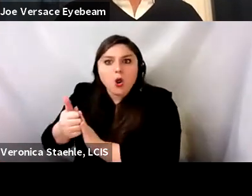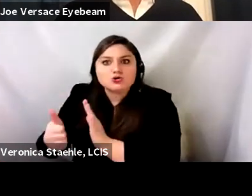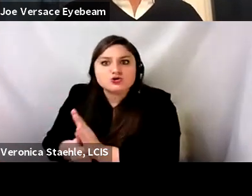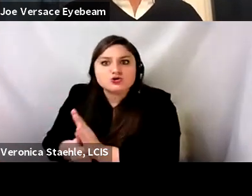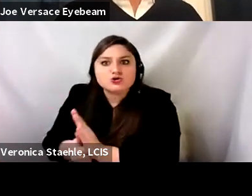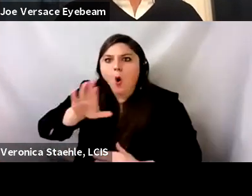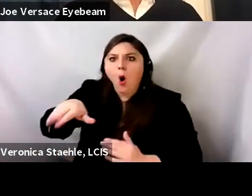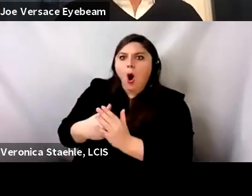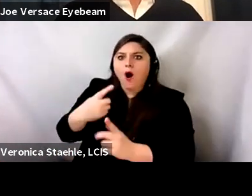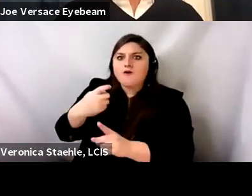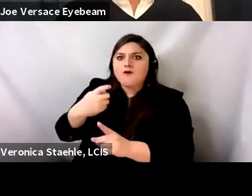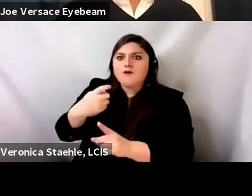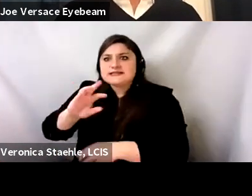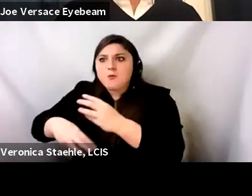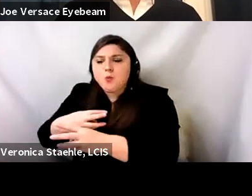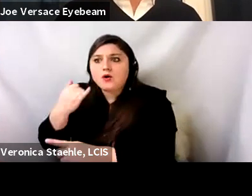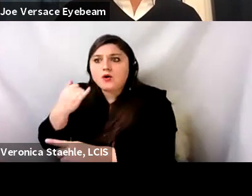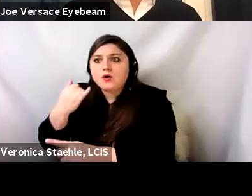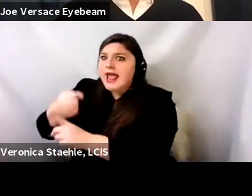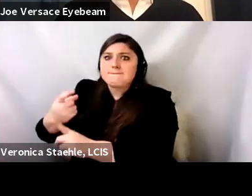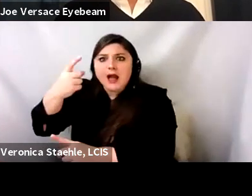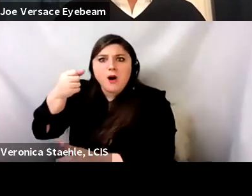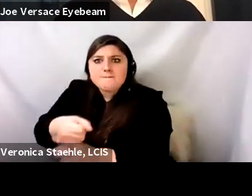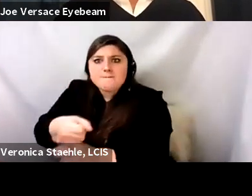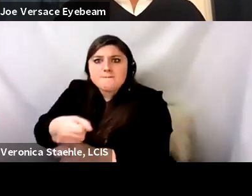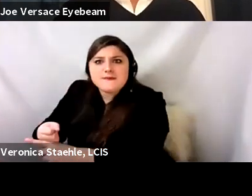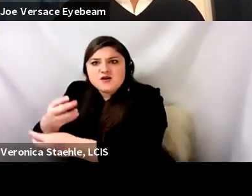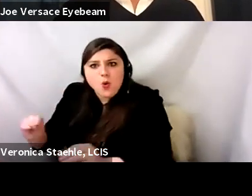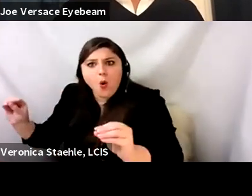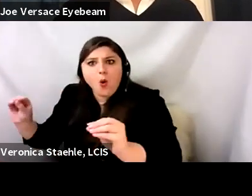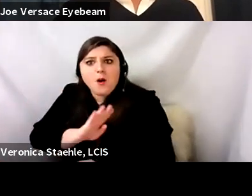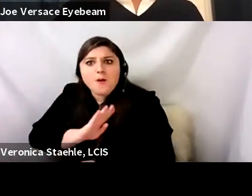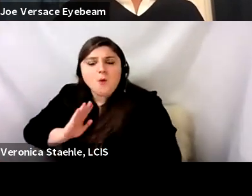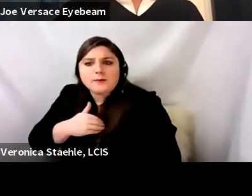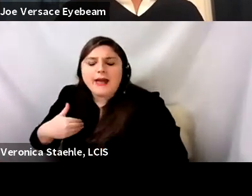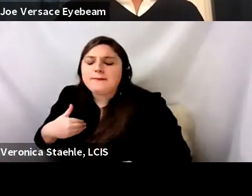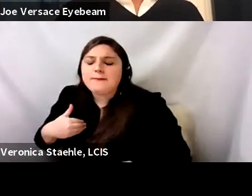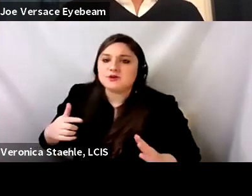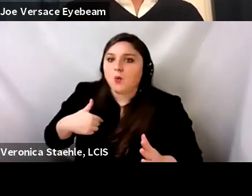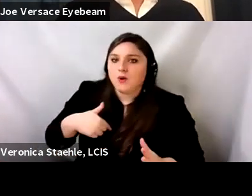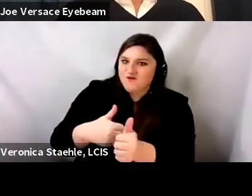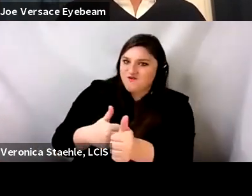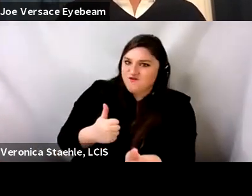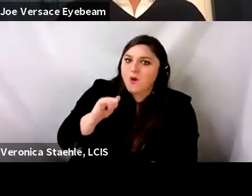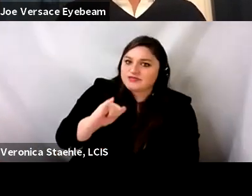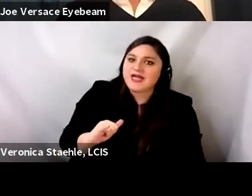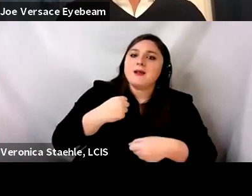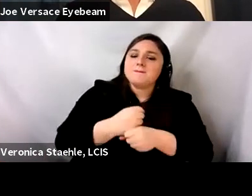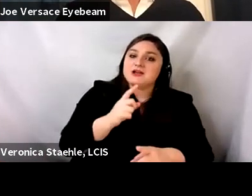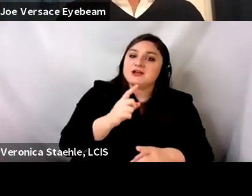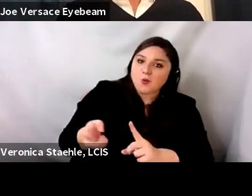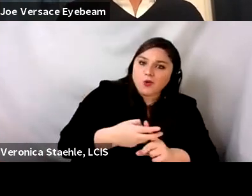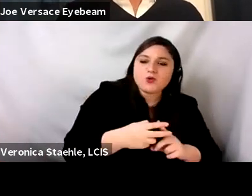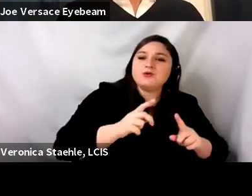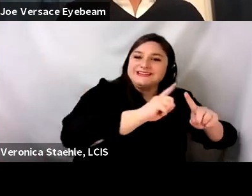I think that is, while we've been lucky in one sense, in the other sense, it's definitely an area with in